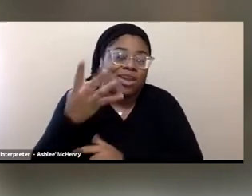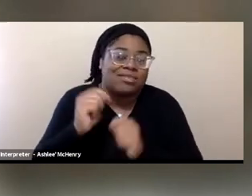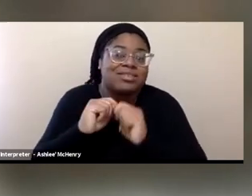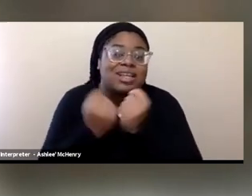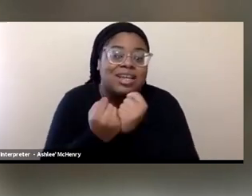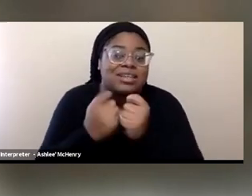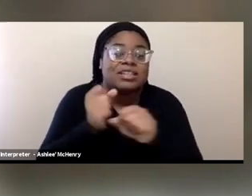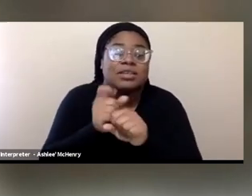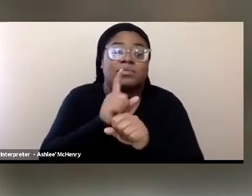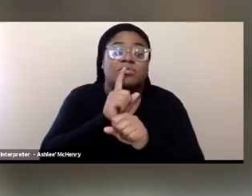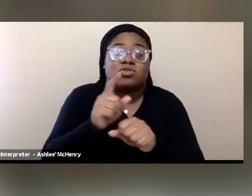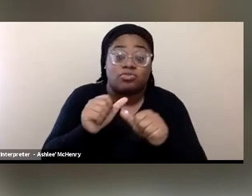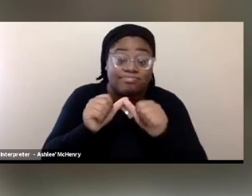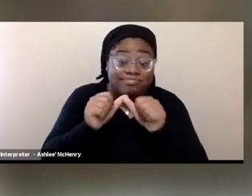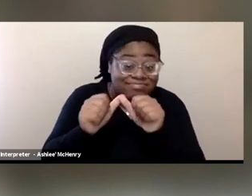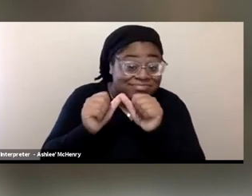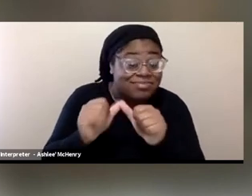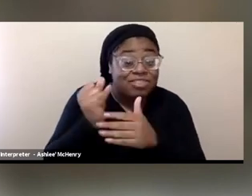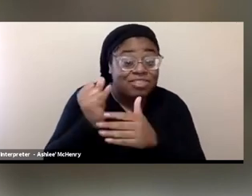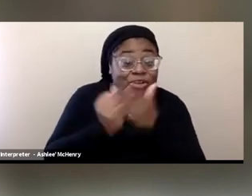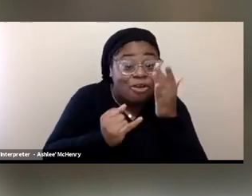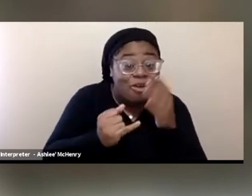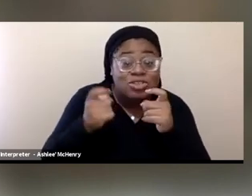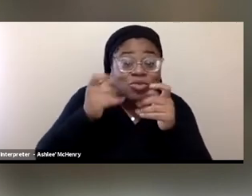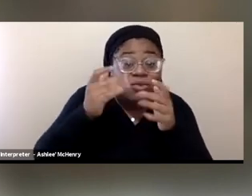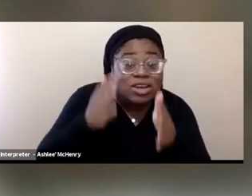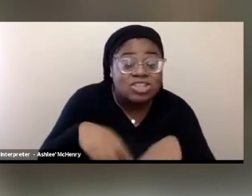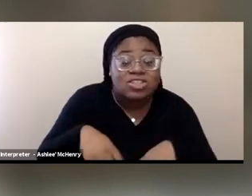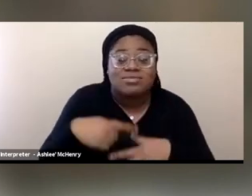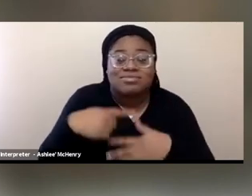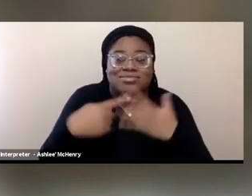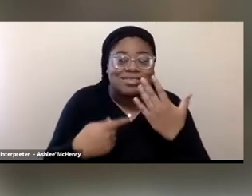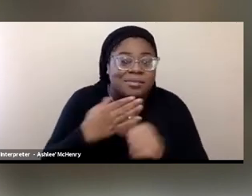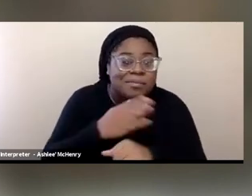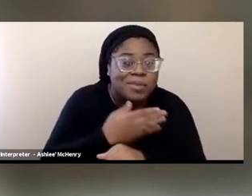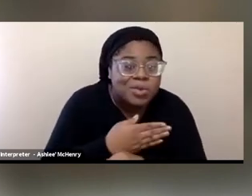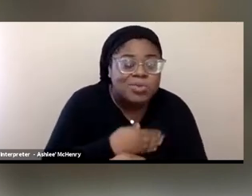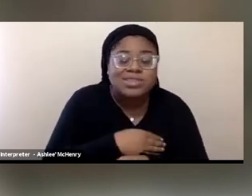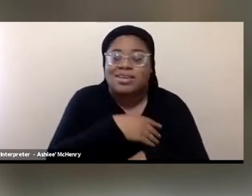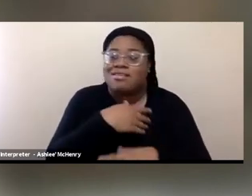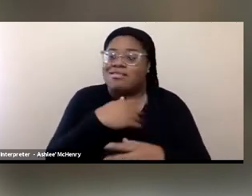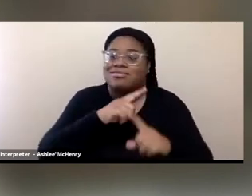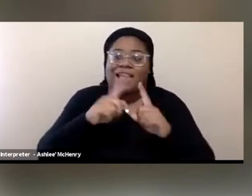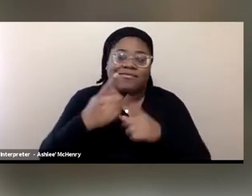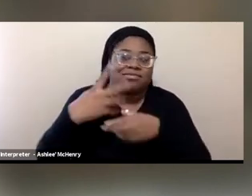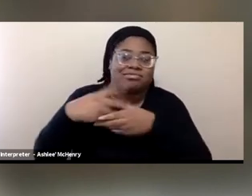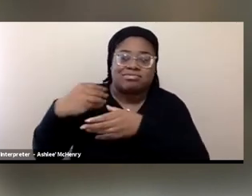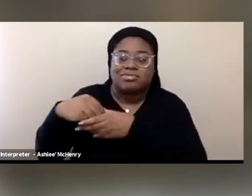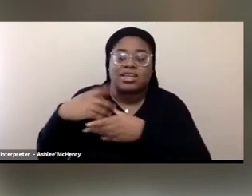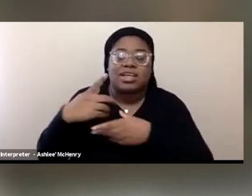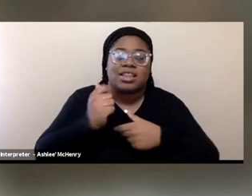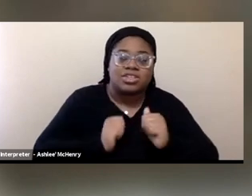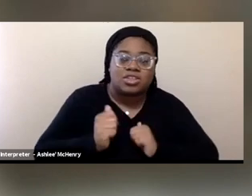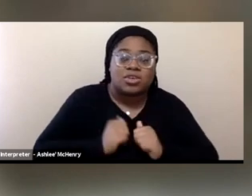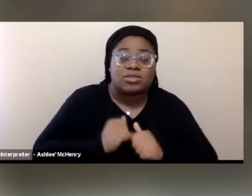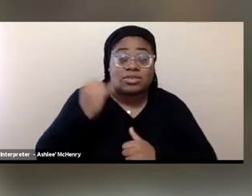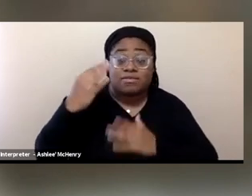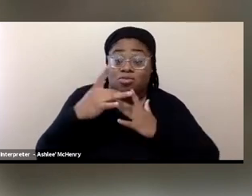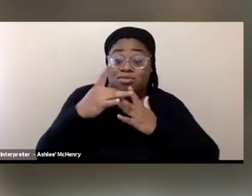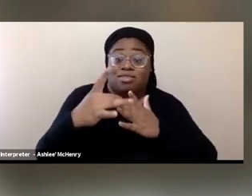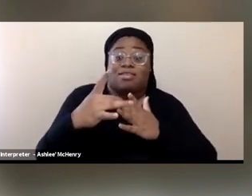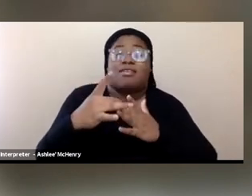the EPs and the art directors and the music. And if there is a lead